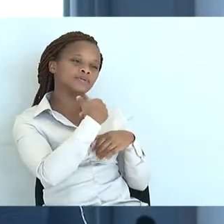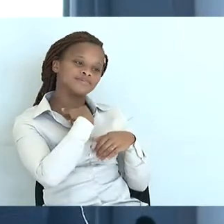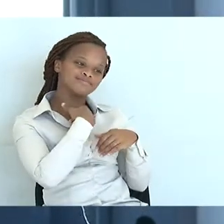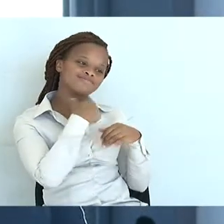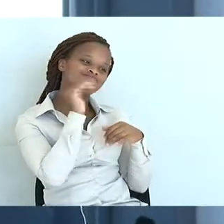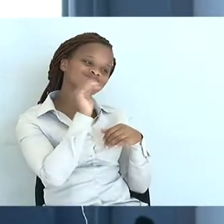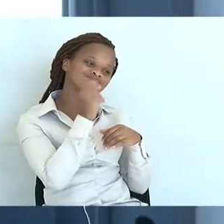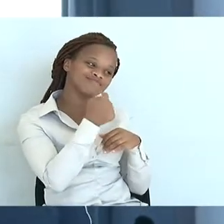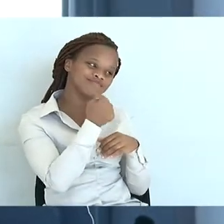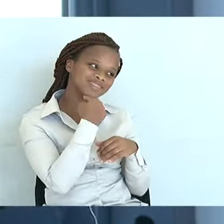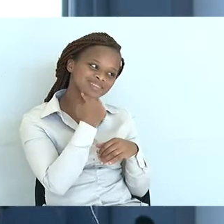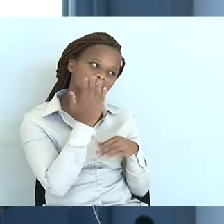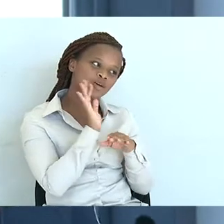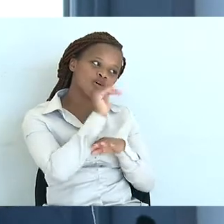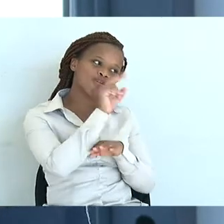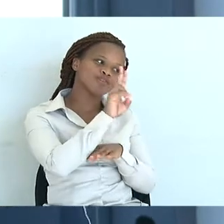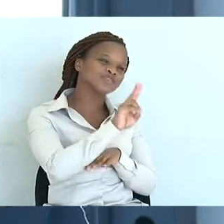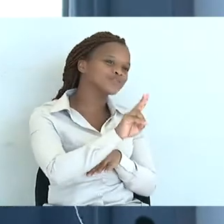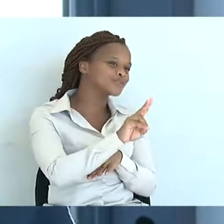Okay,